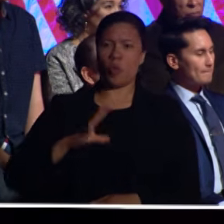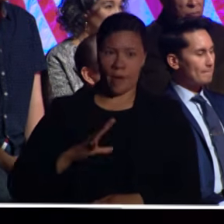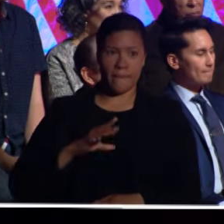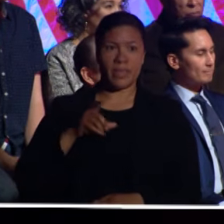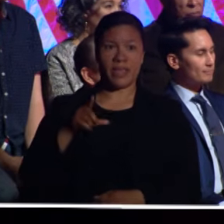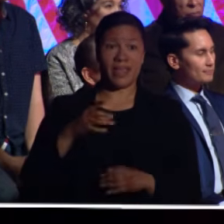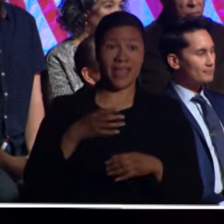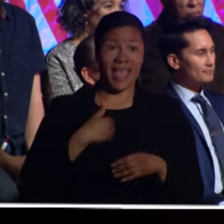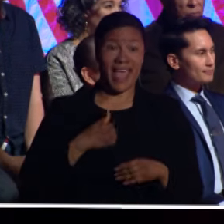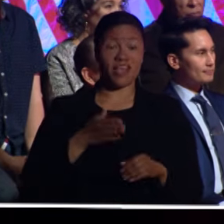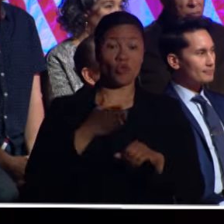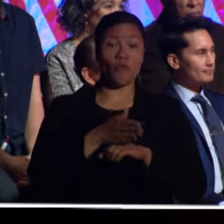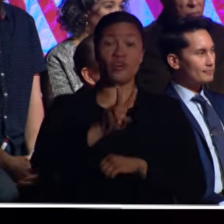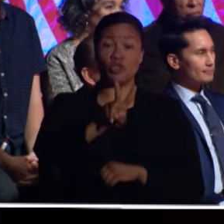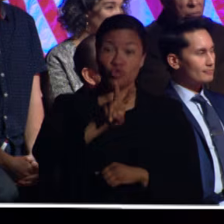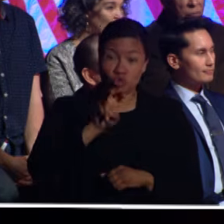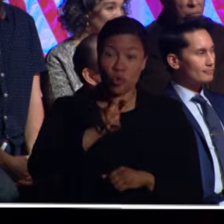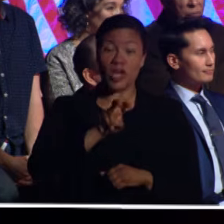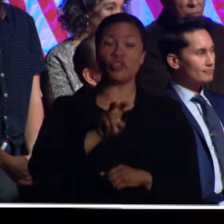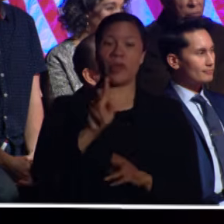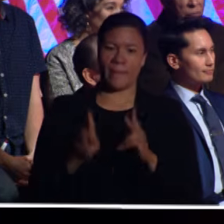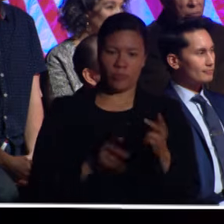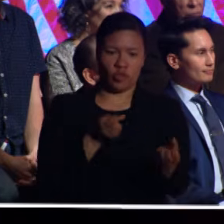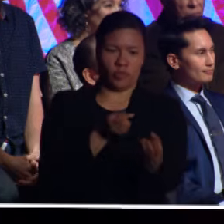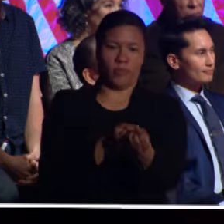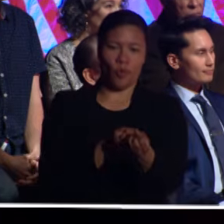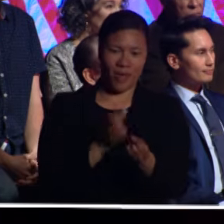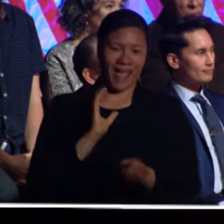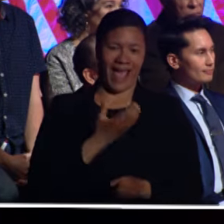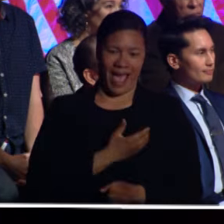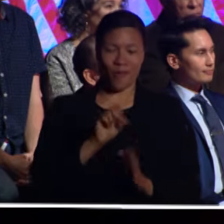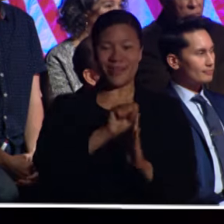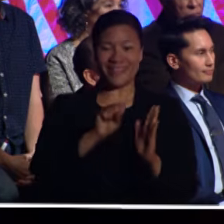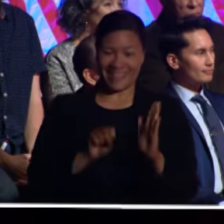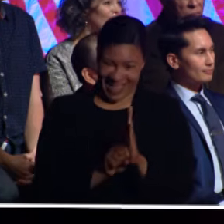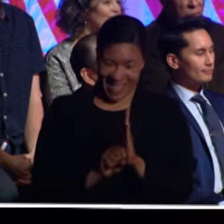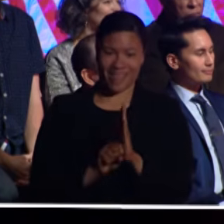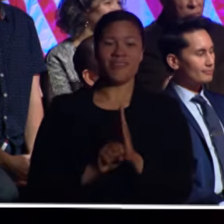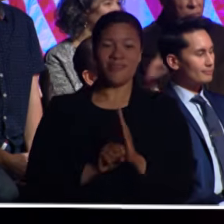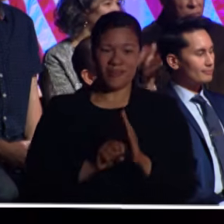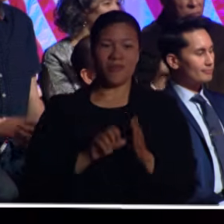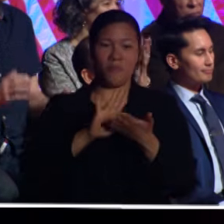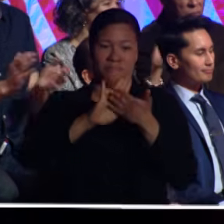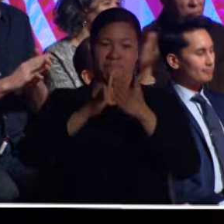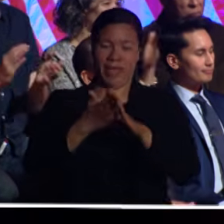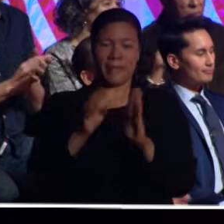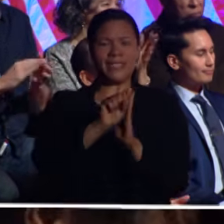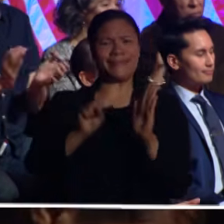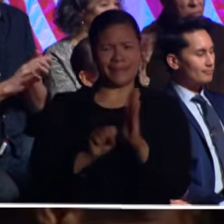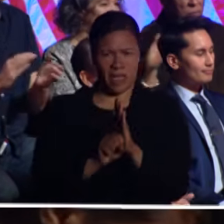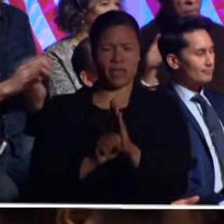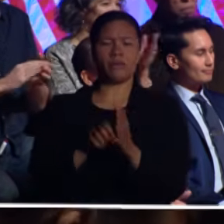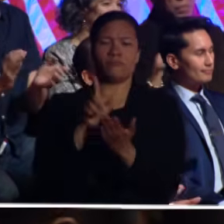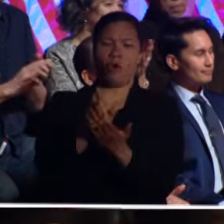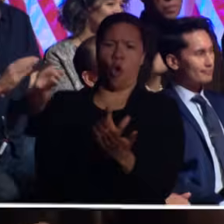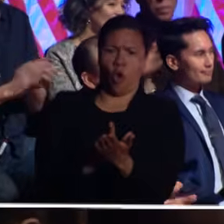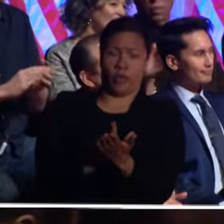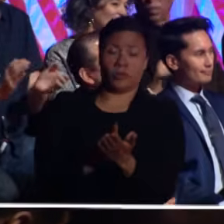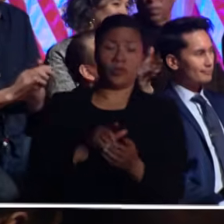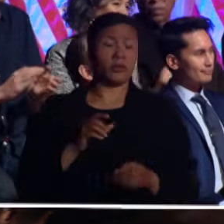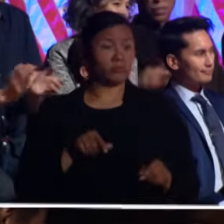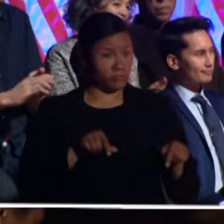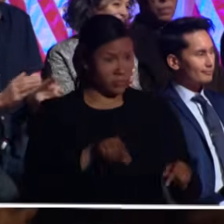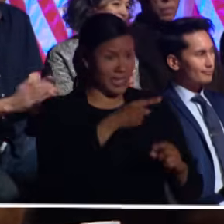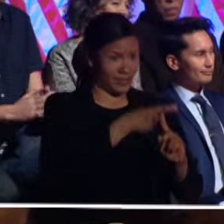over 200 co-sponsors for our statehood bill. And this month,